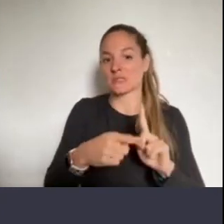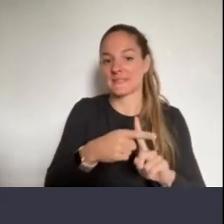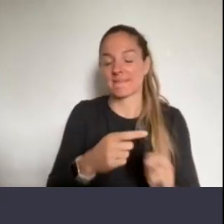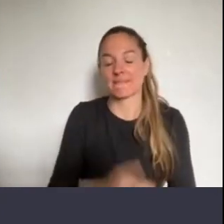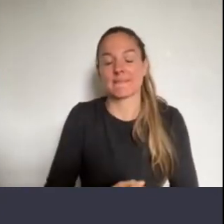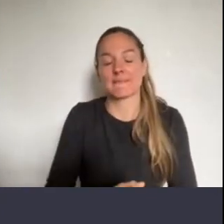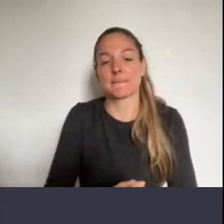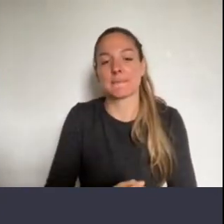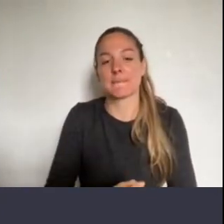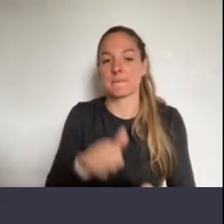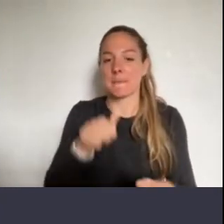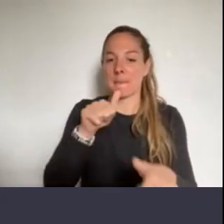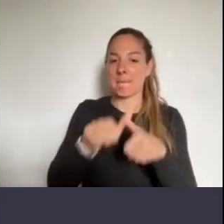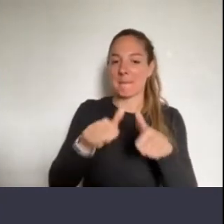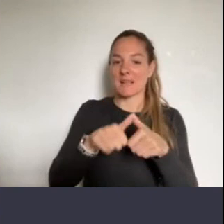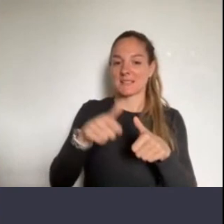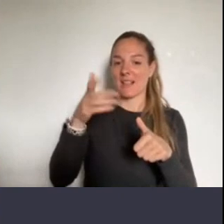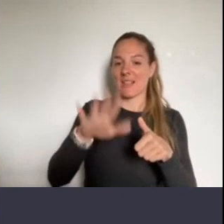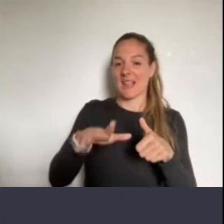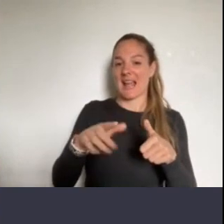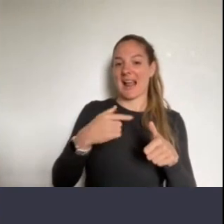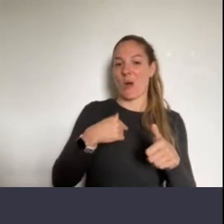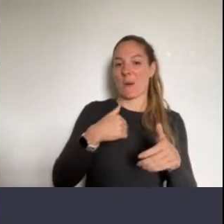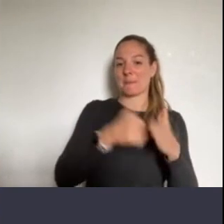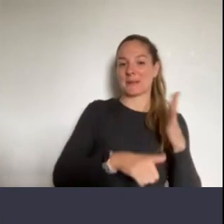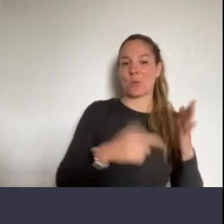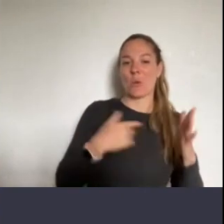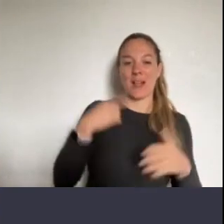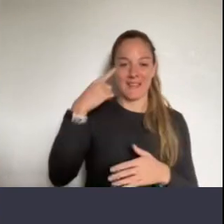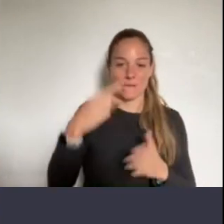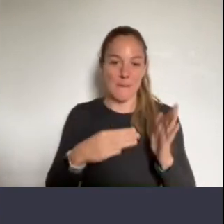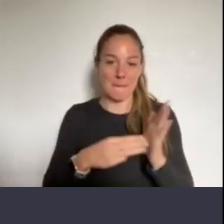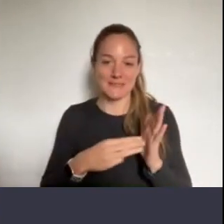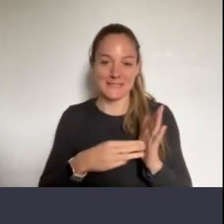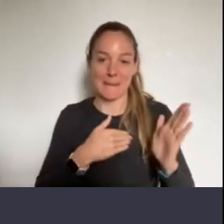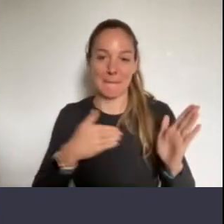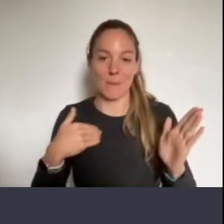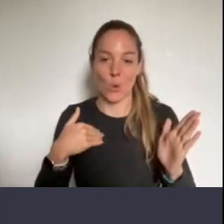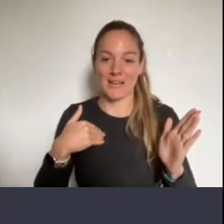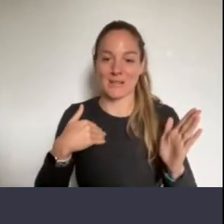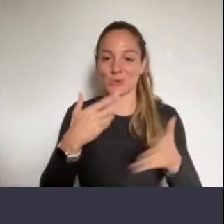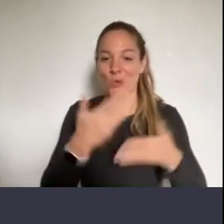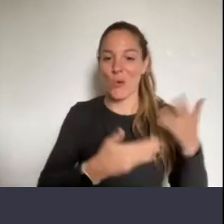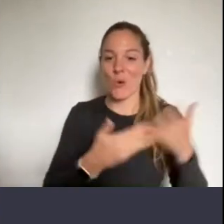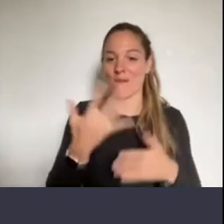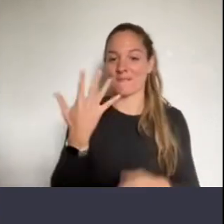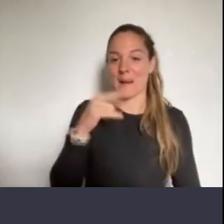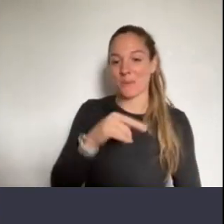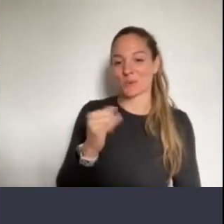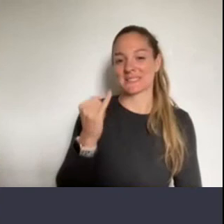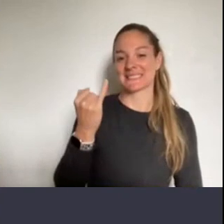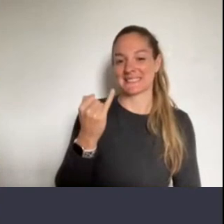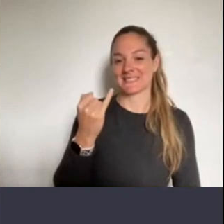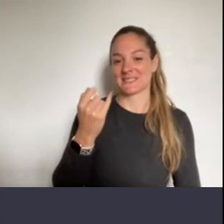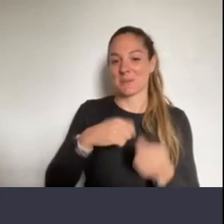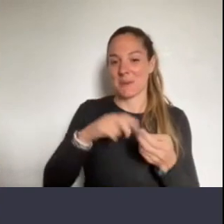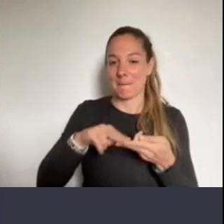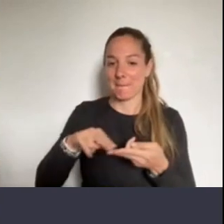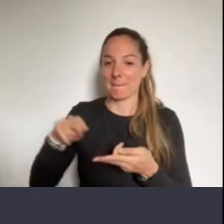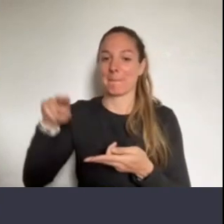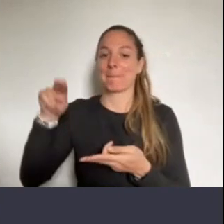better than the scores we had right at the beginning. For our Monday morning score, I think was 5.6. So we're definitely getting better as the day goes on. So I'm glad that it's been of some use.